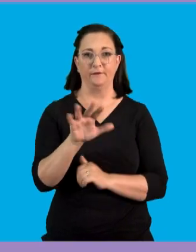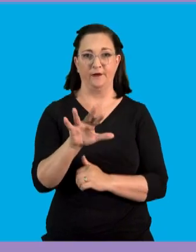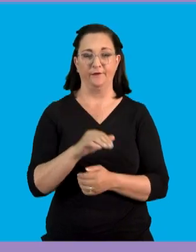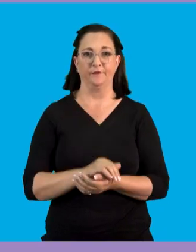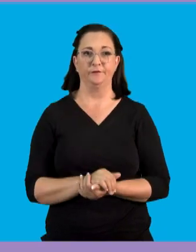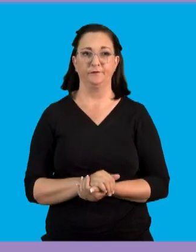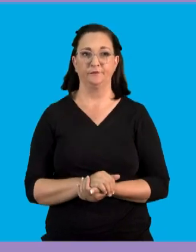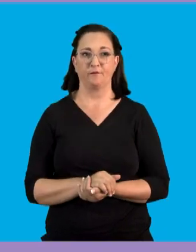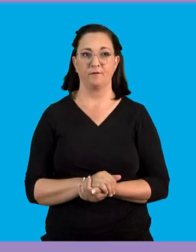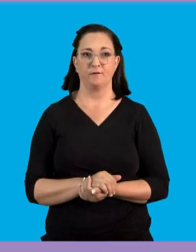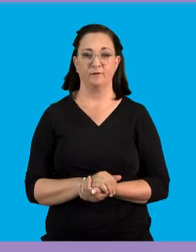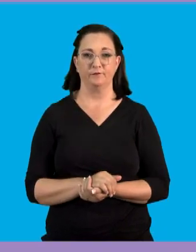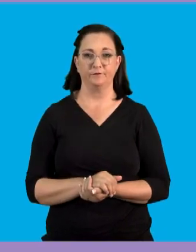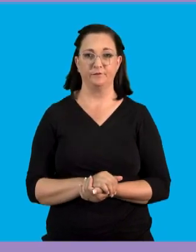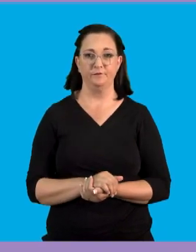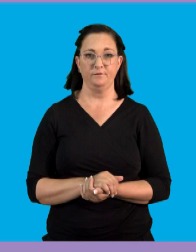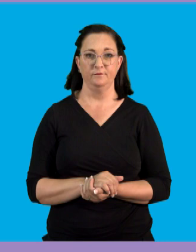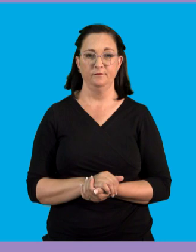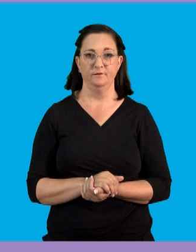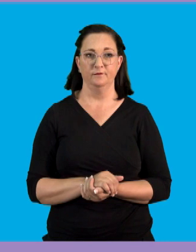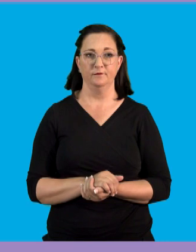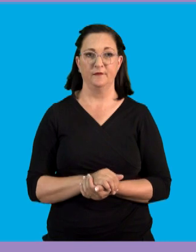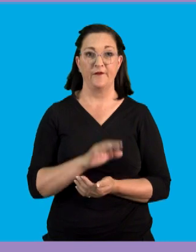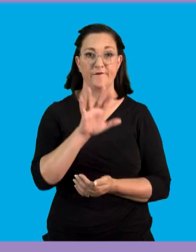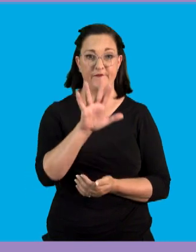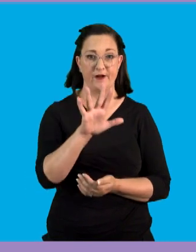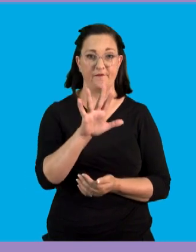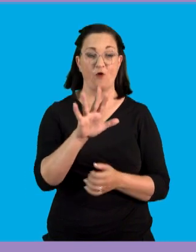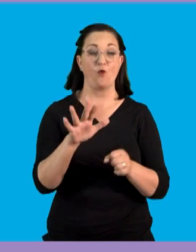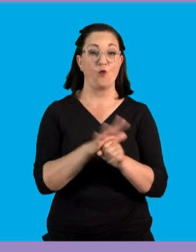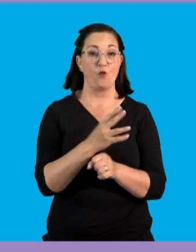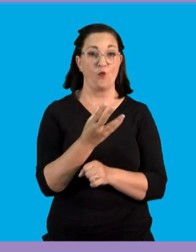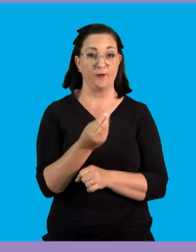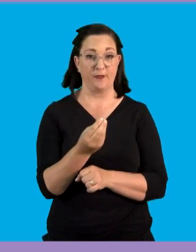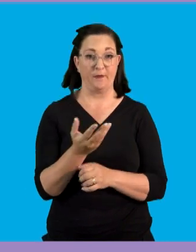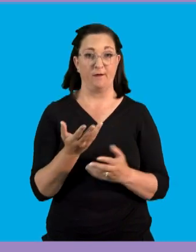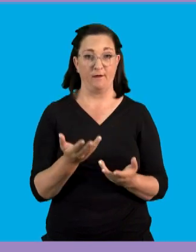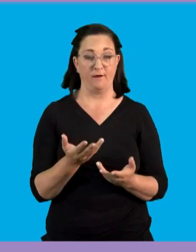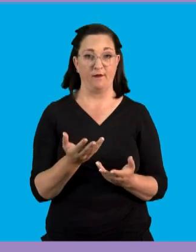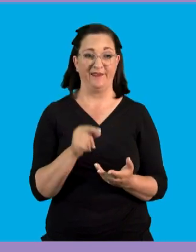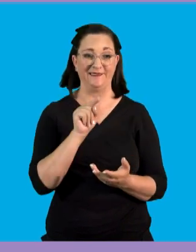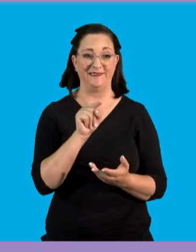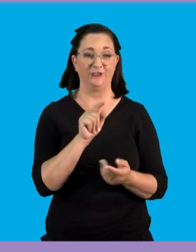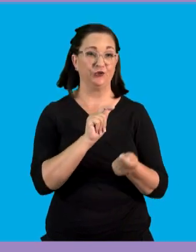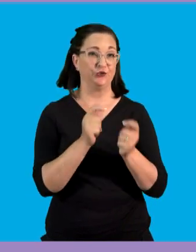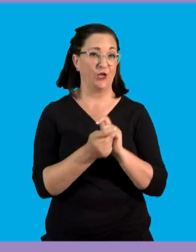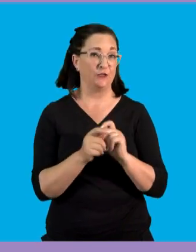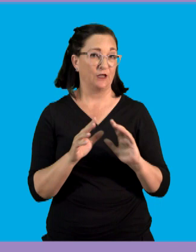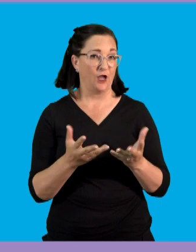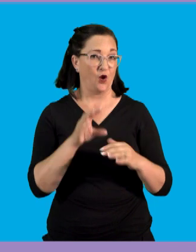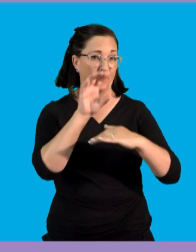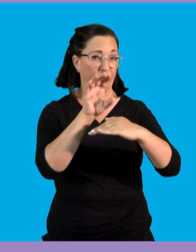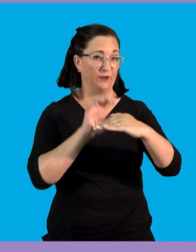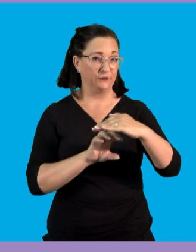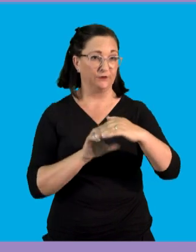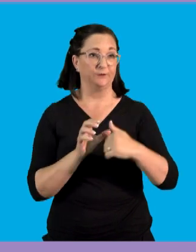3/4 minus 5. So take note again, the 5 is a whole number, and how am I going